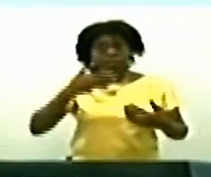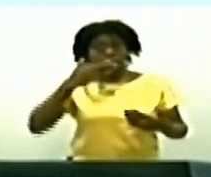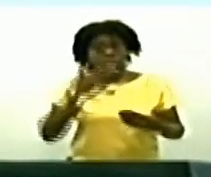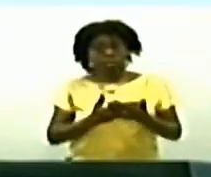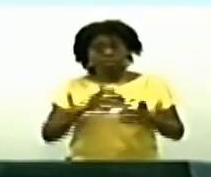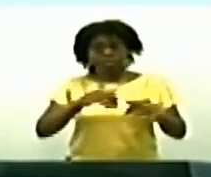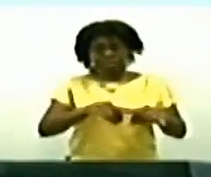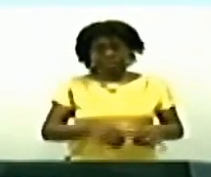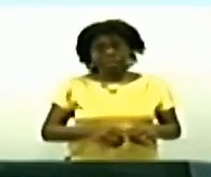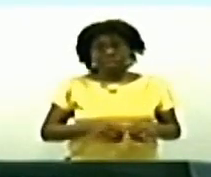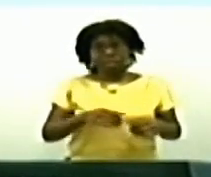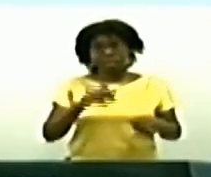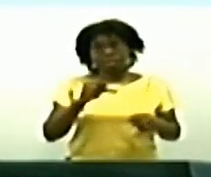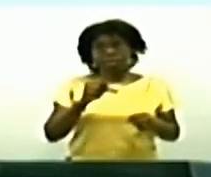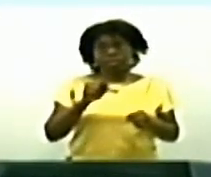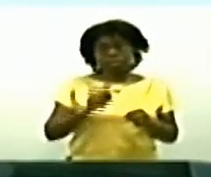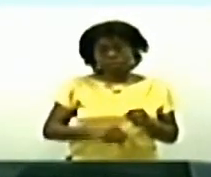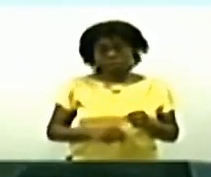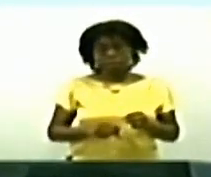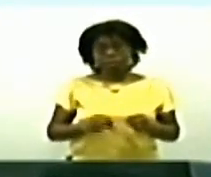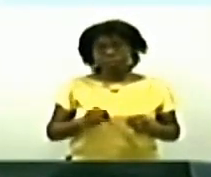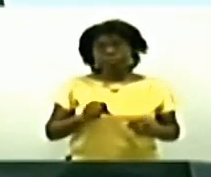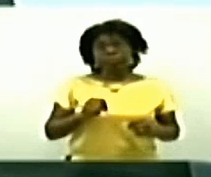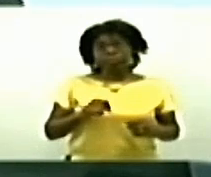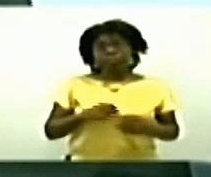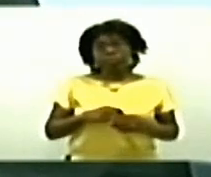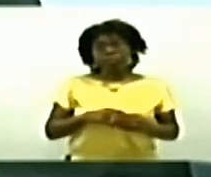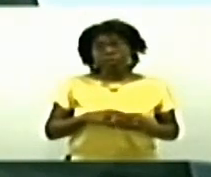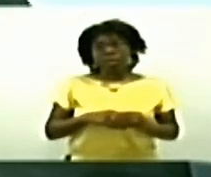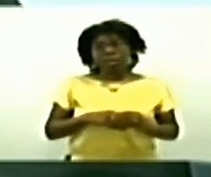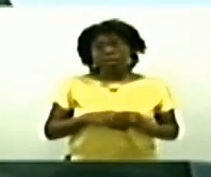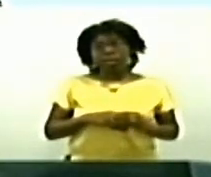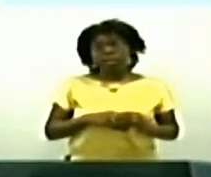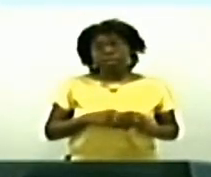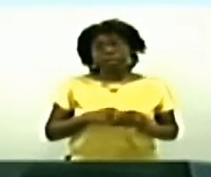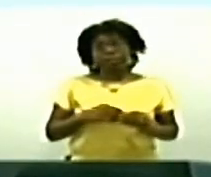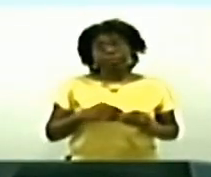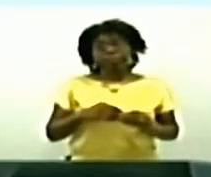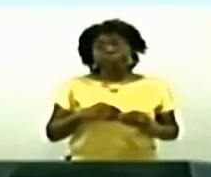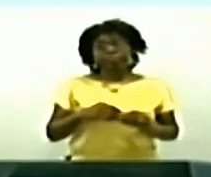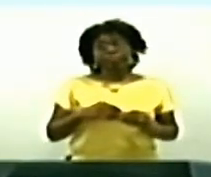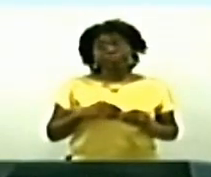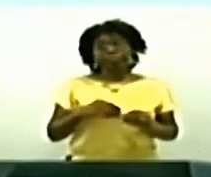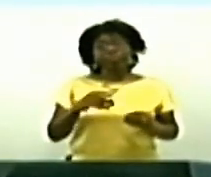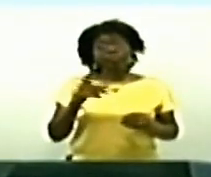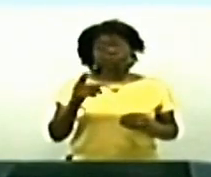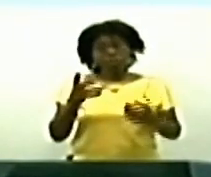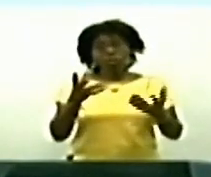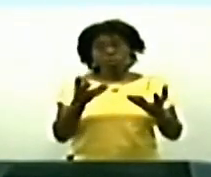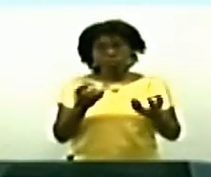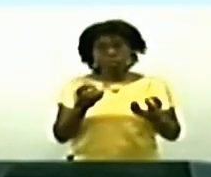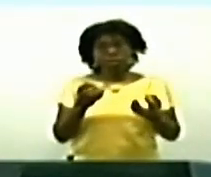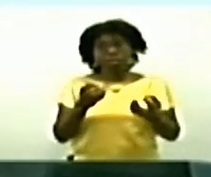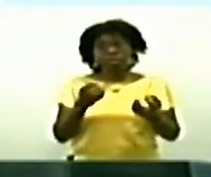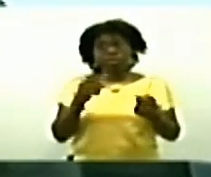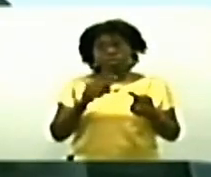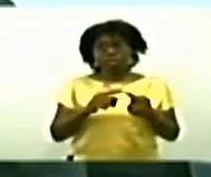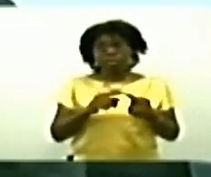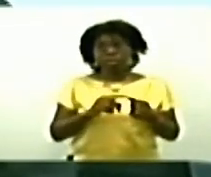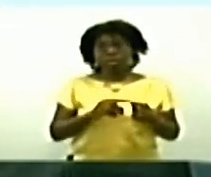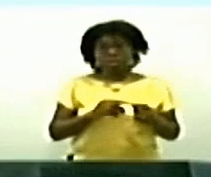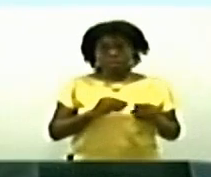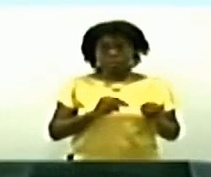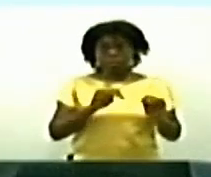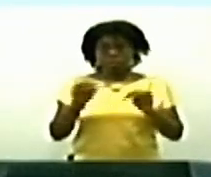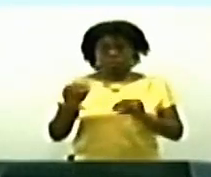encounter. So, Mr. President, with these few words, I want to move this bill for second